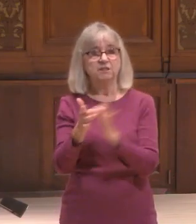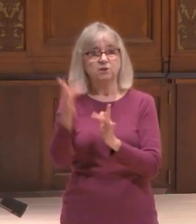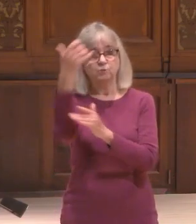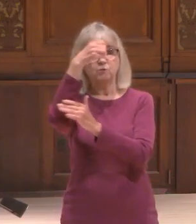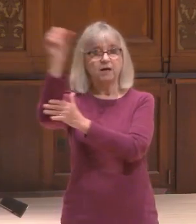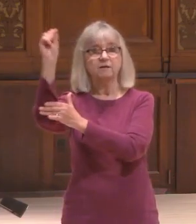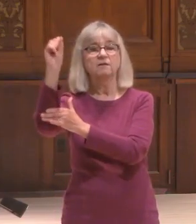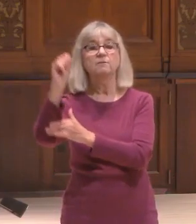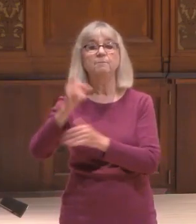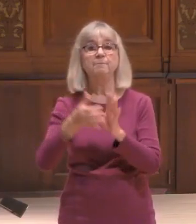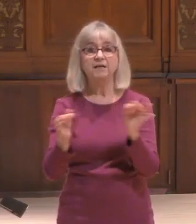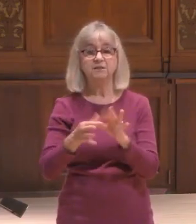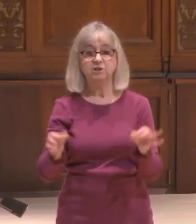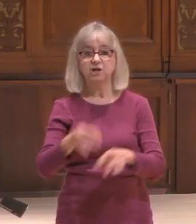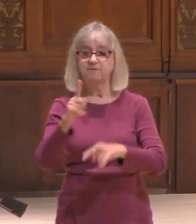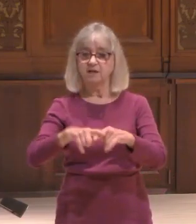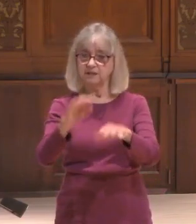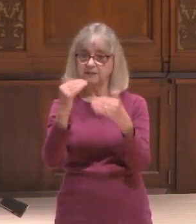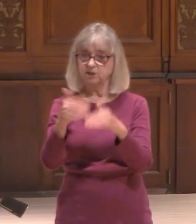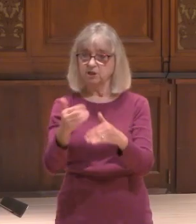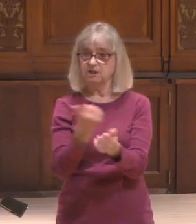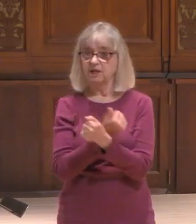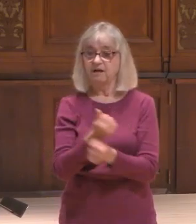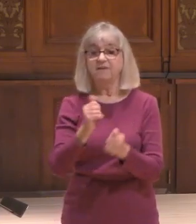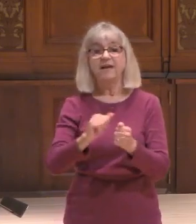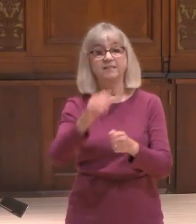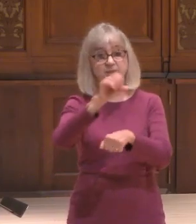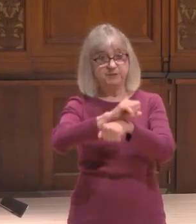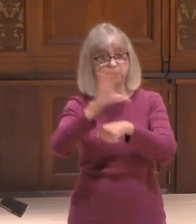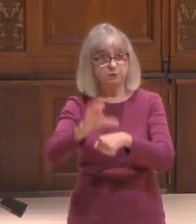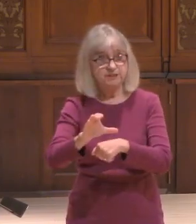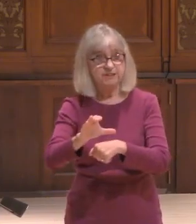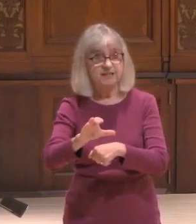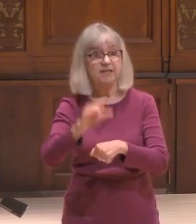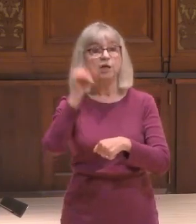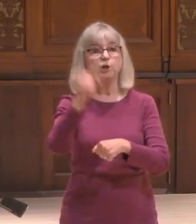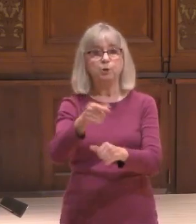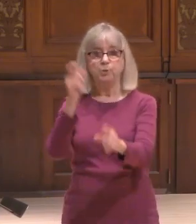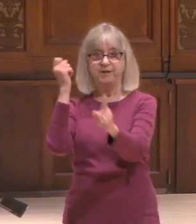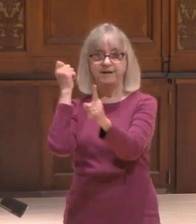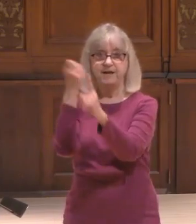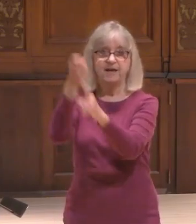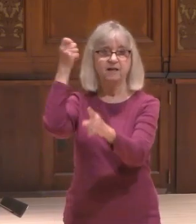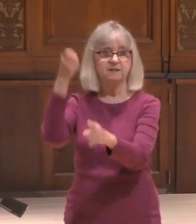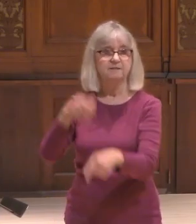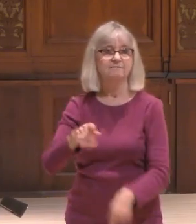of unconditional love. And Spiritus Christi, you nailed it.